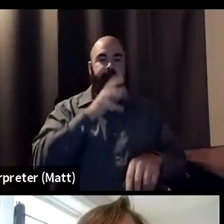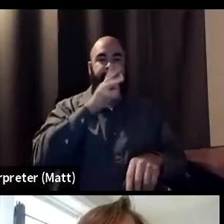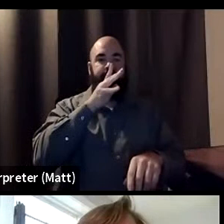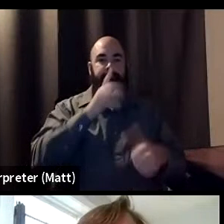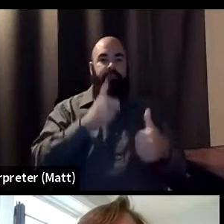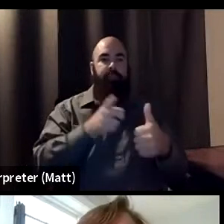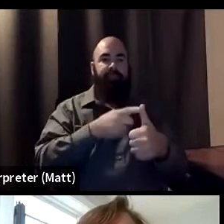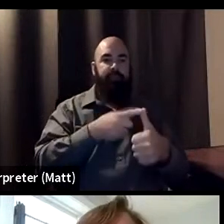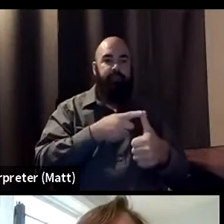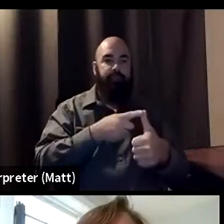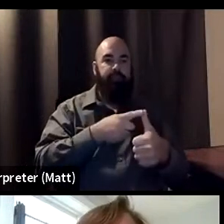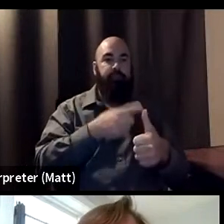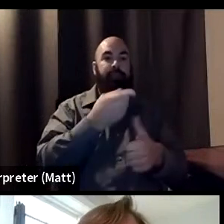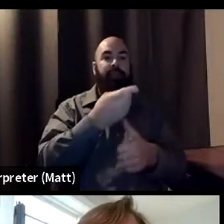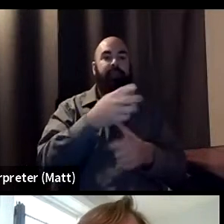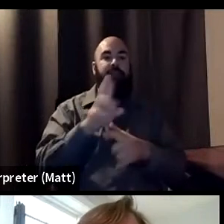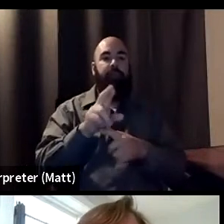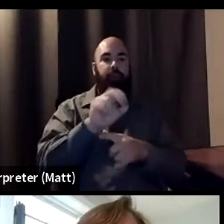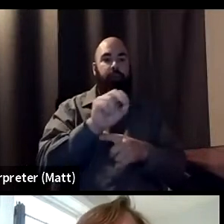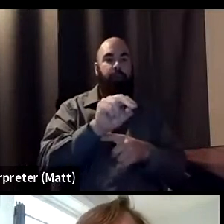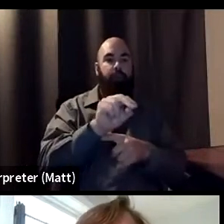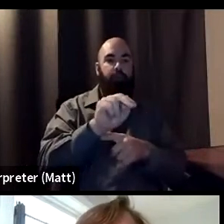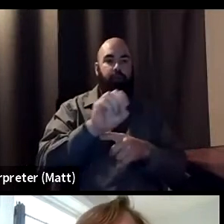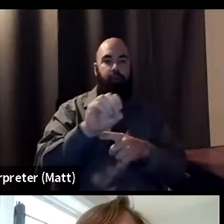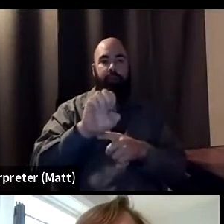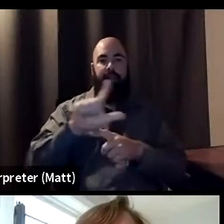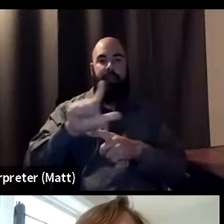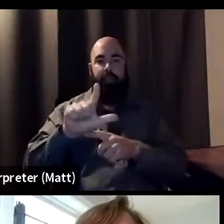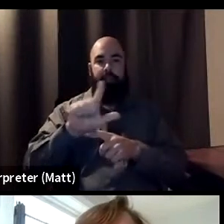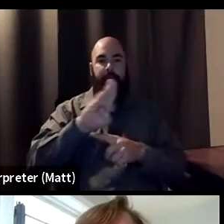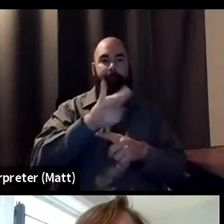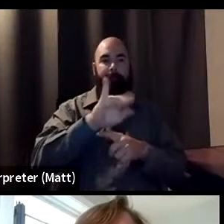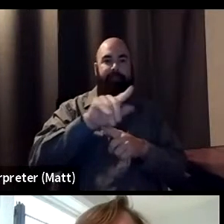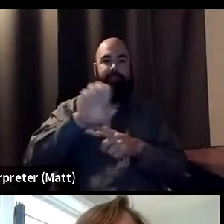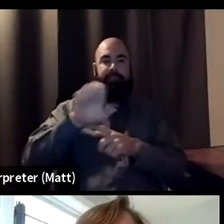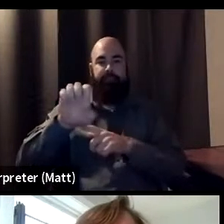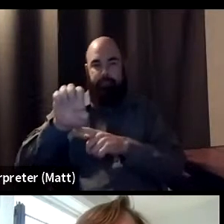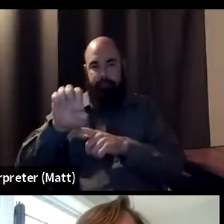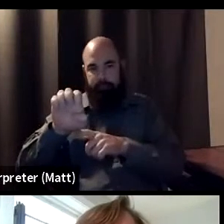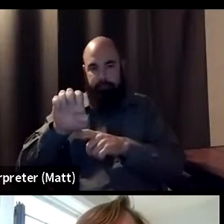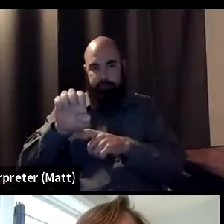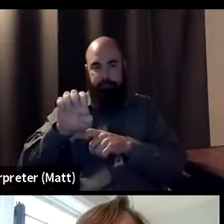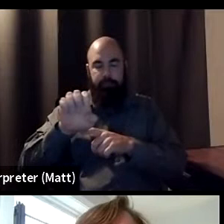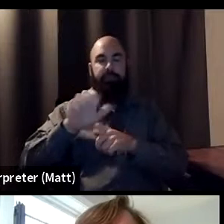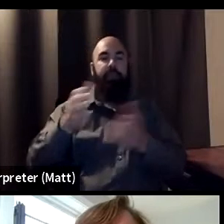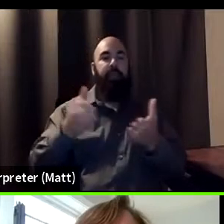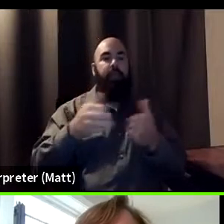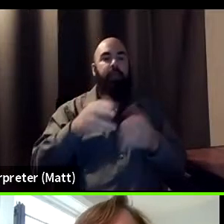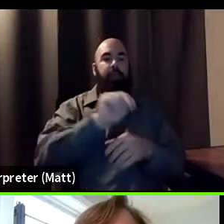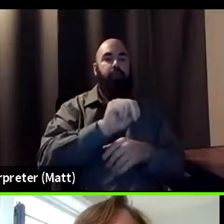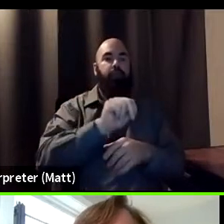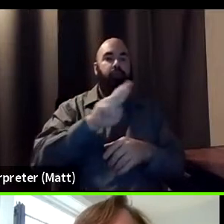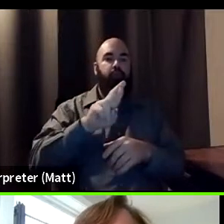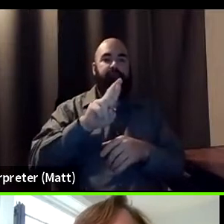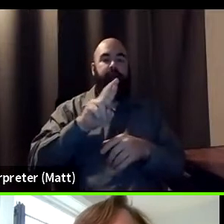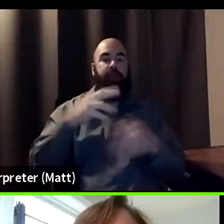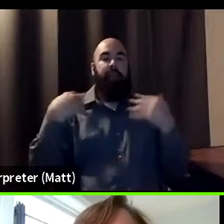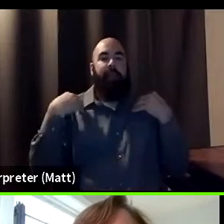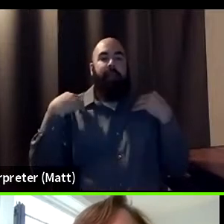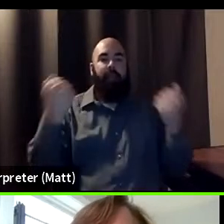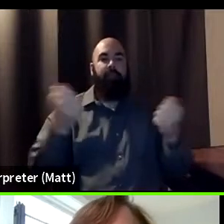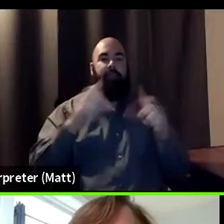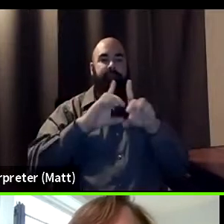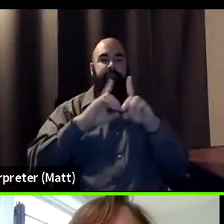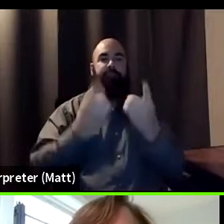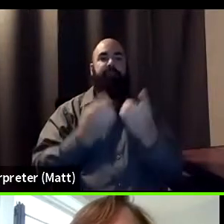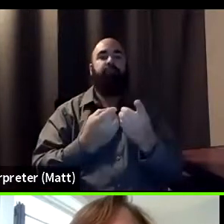up, we have Dr. Noelle Bissell. She is Director of the New River Health District. Good evening. Thank you so much, Kevin,